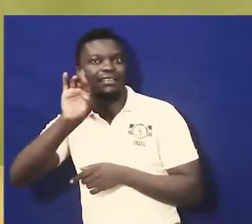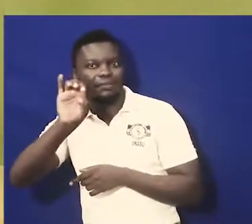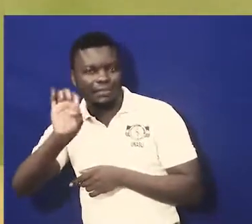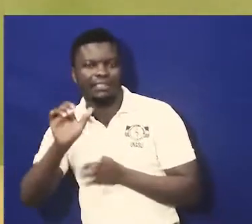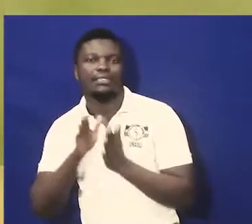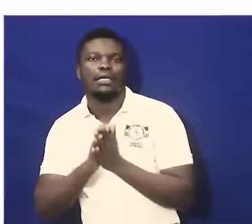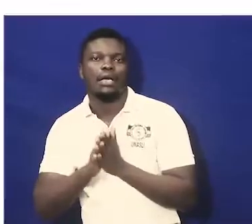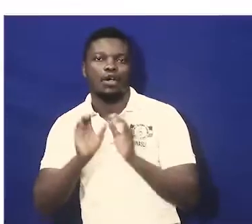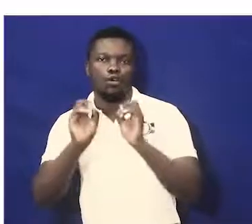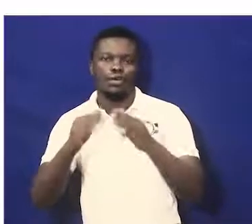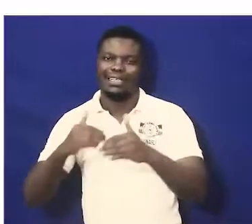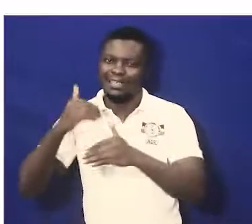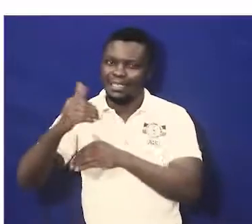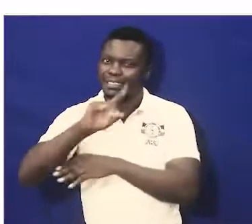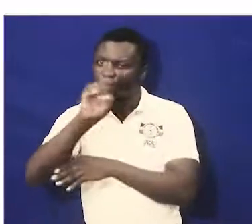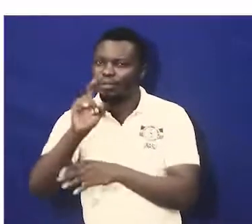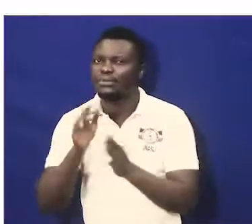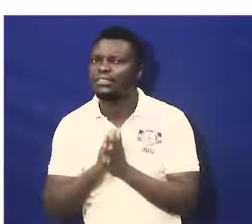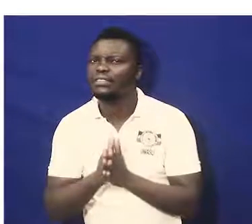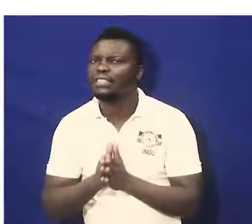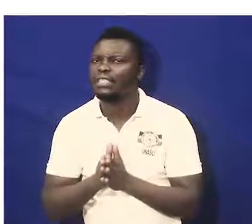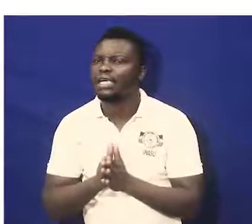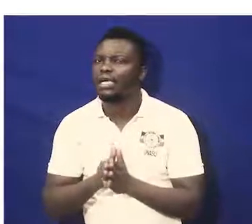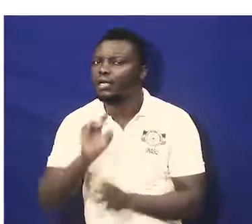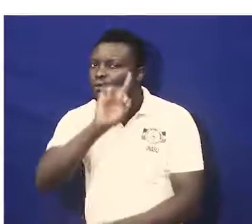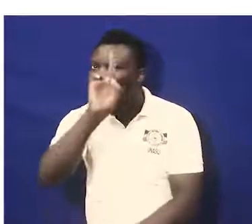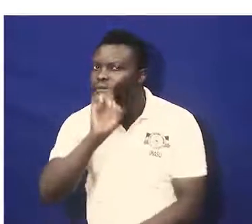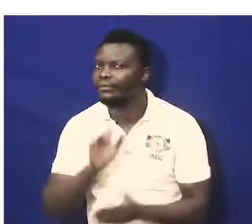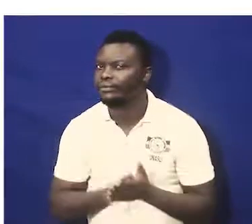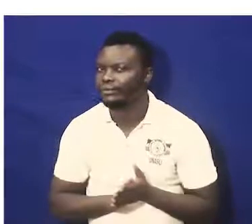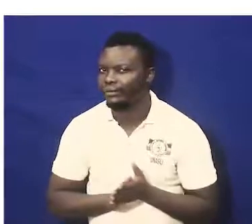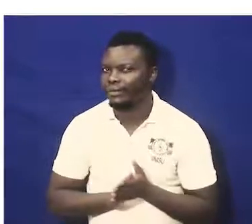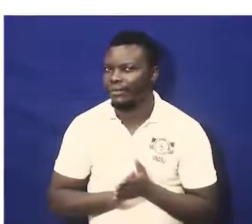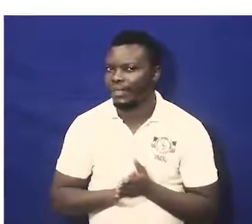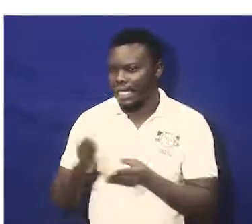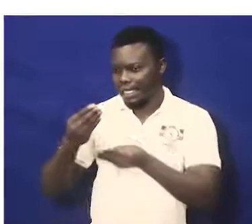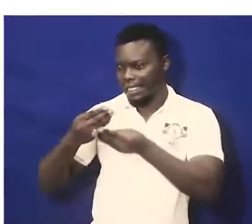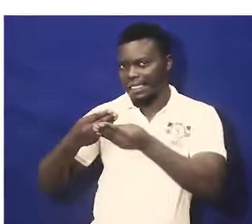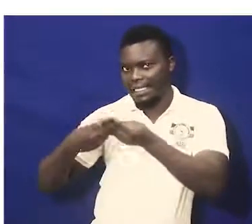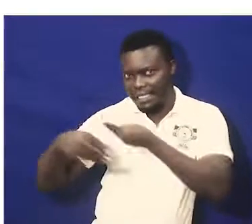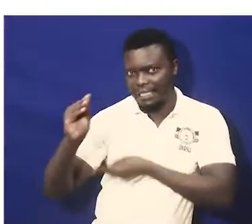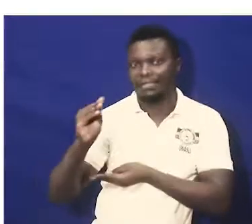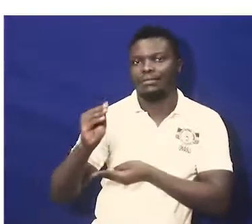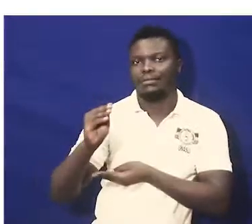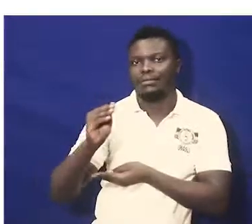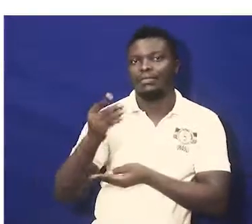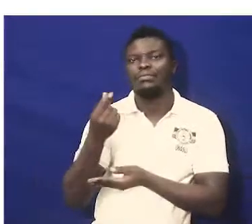Next question. What is the selling price?